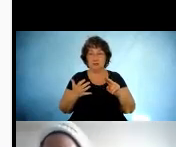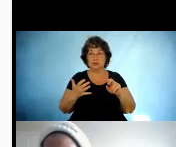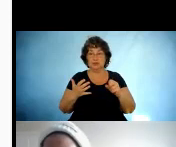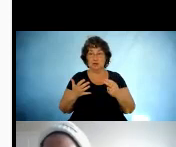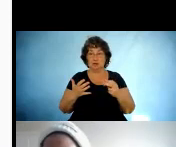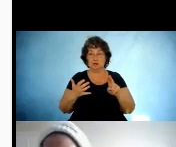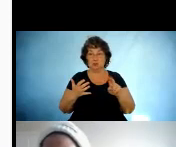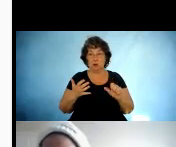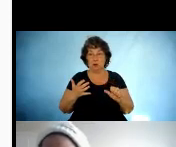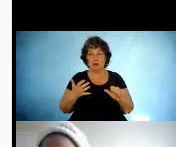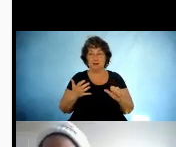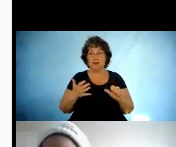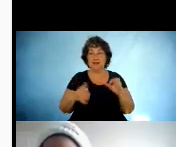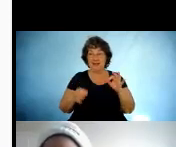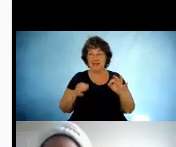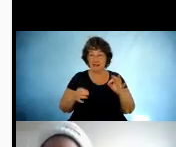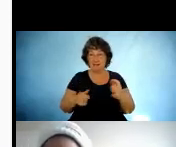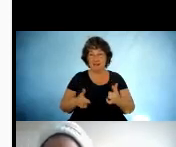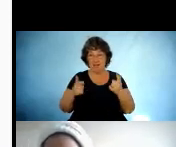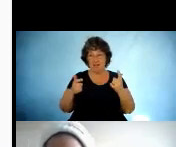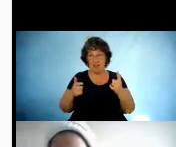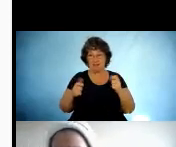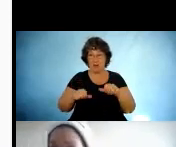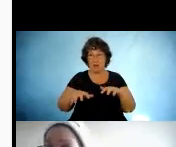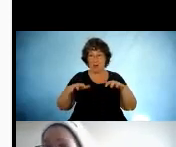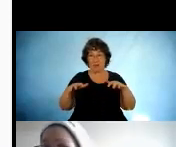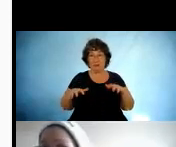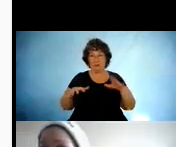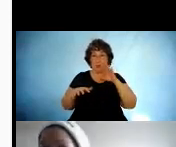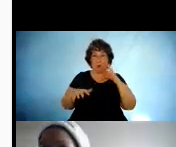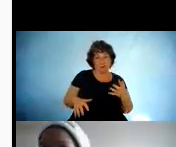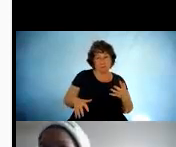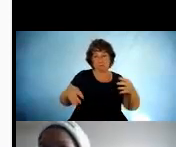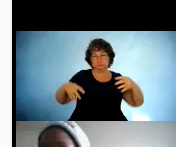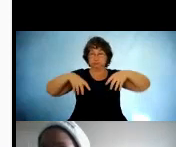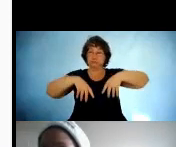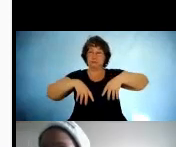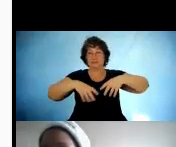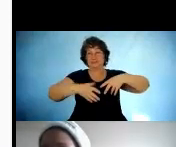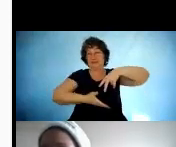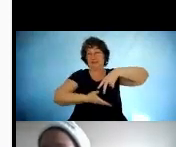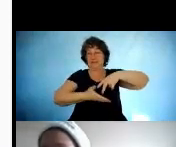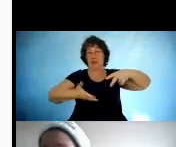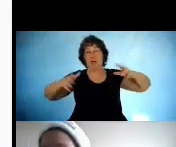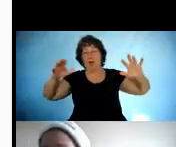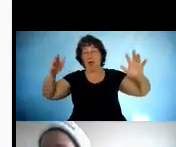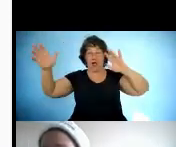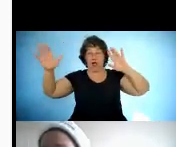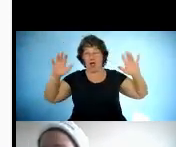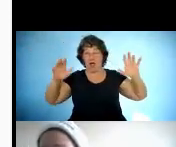great presentation. So we do have a couple of questions. There was one comment about how